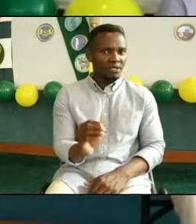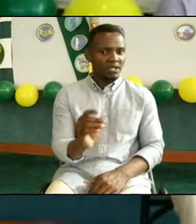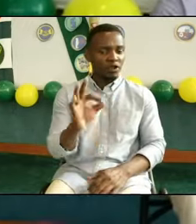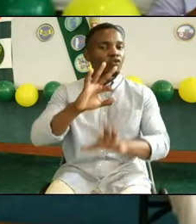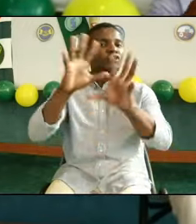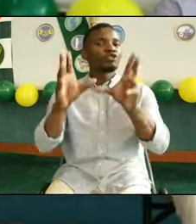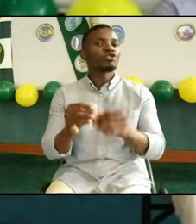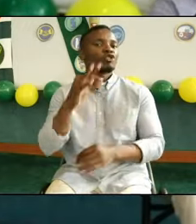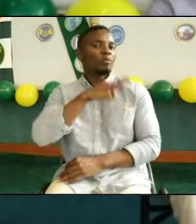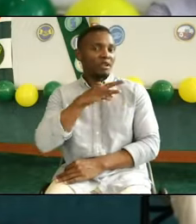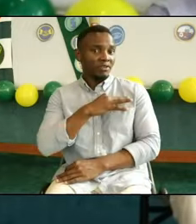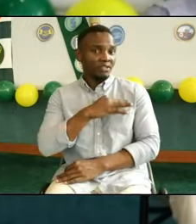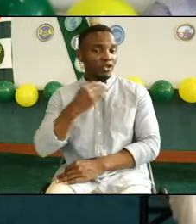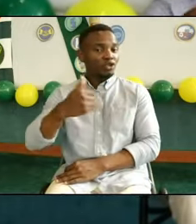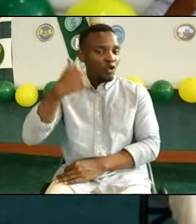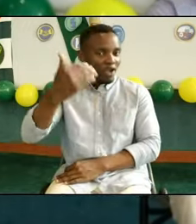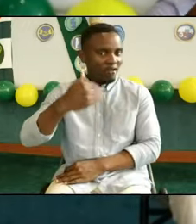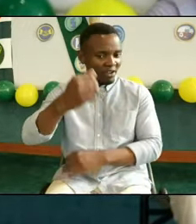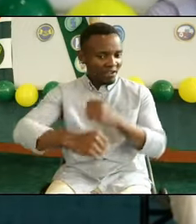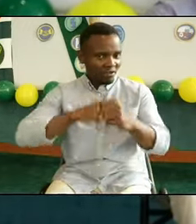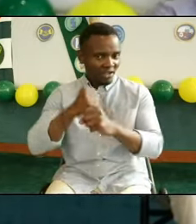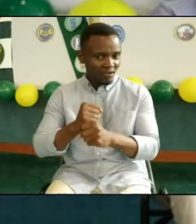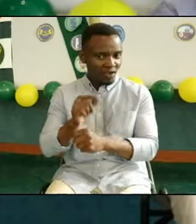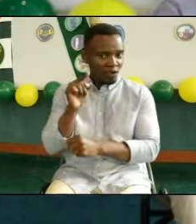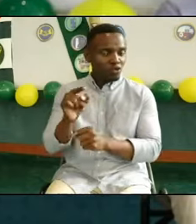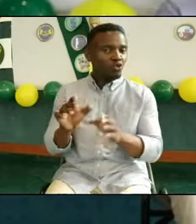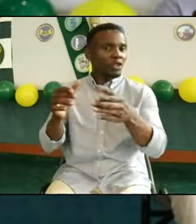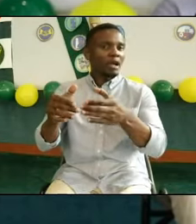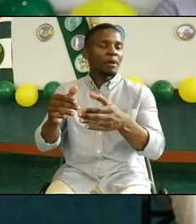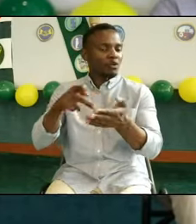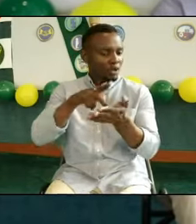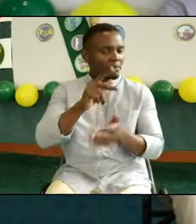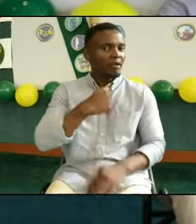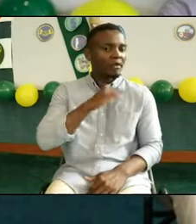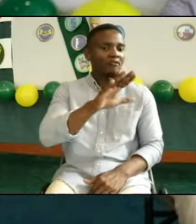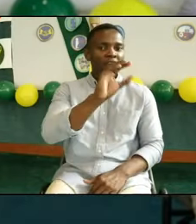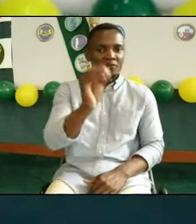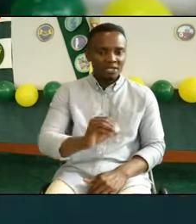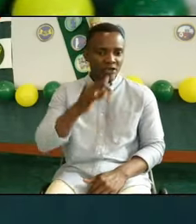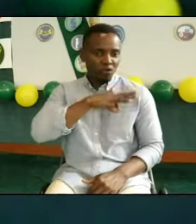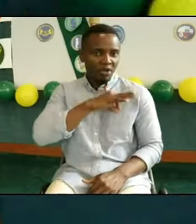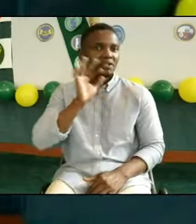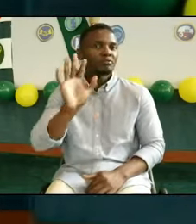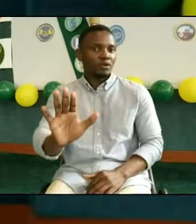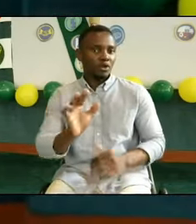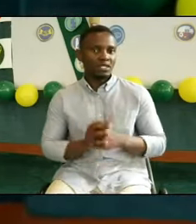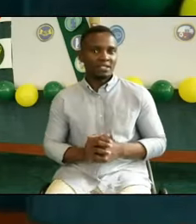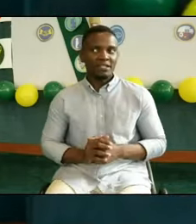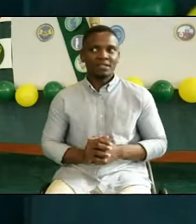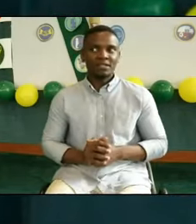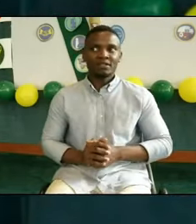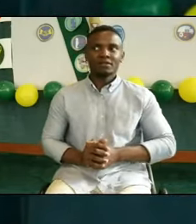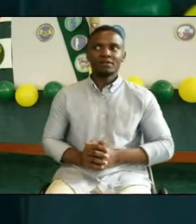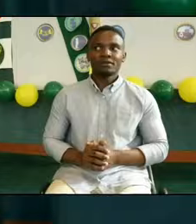total. So that every year, MTN will pay me 5% of the money until